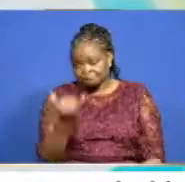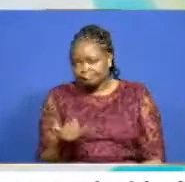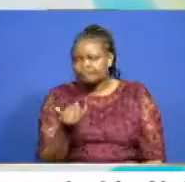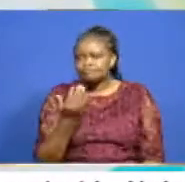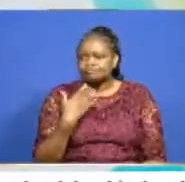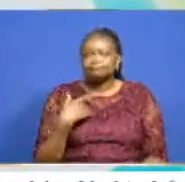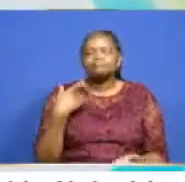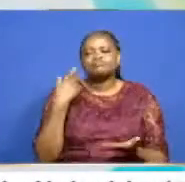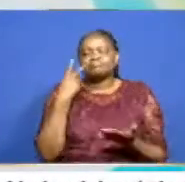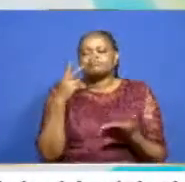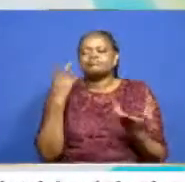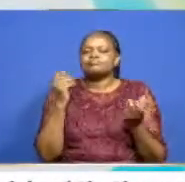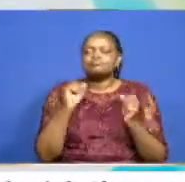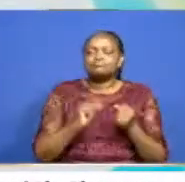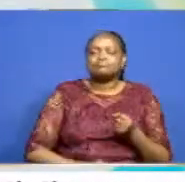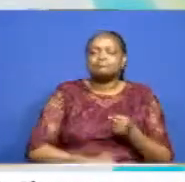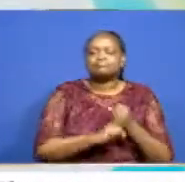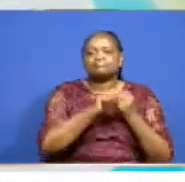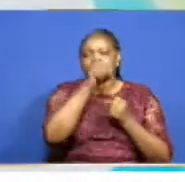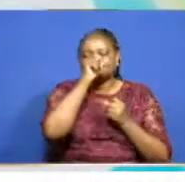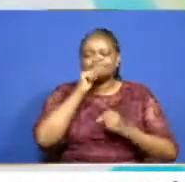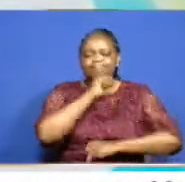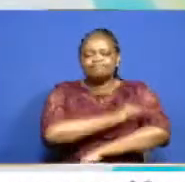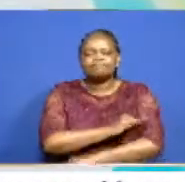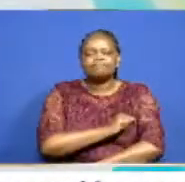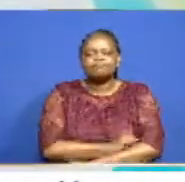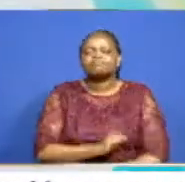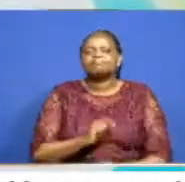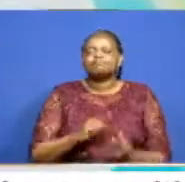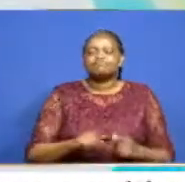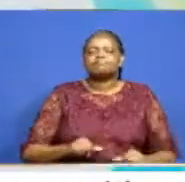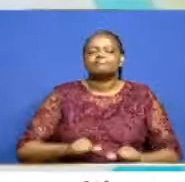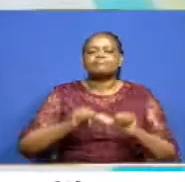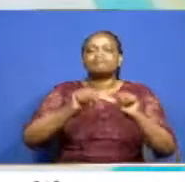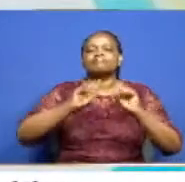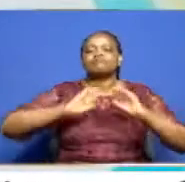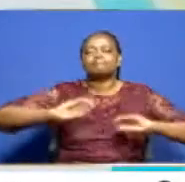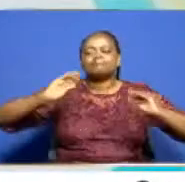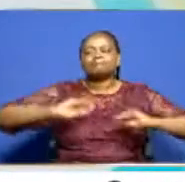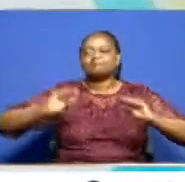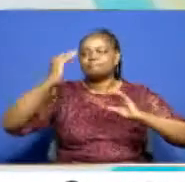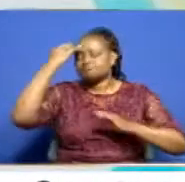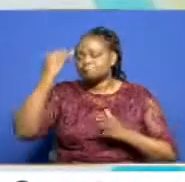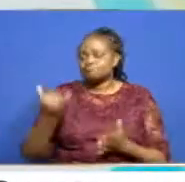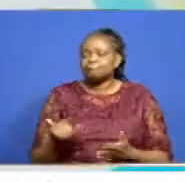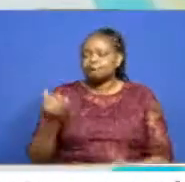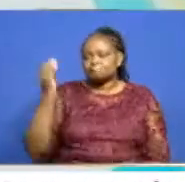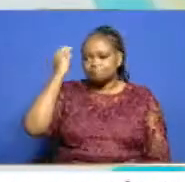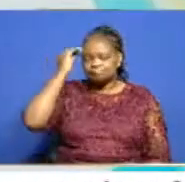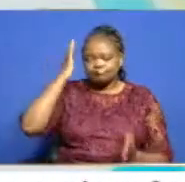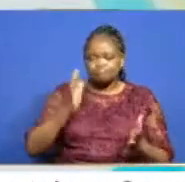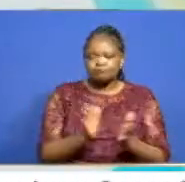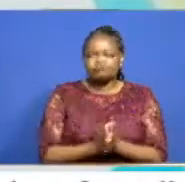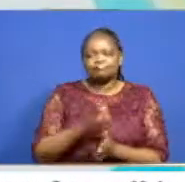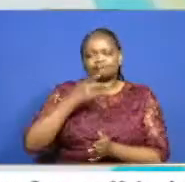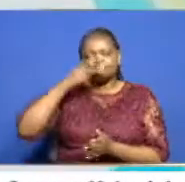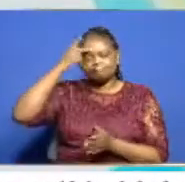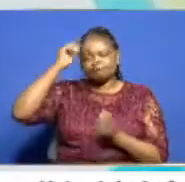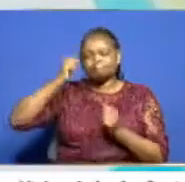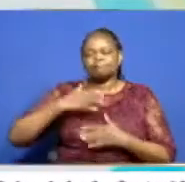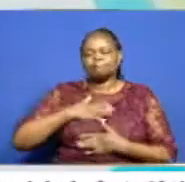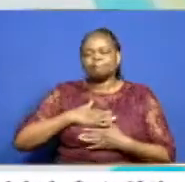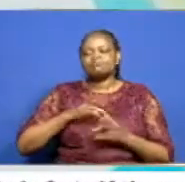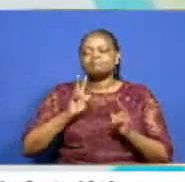which we can be able to support private schools to be able to continue teaching so that learners and parents can appreciate the value that